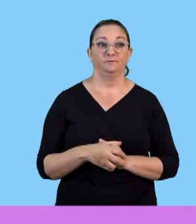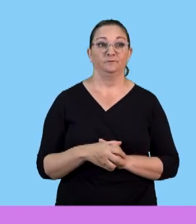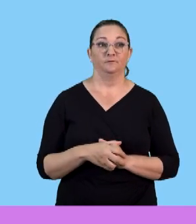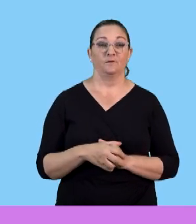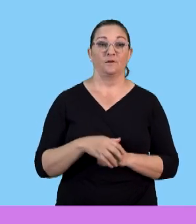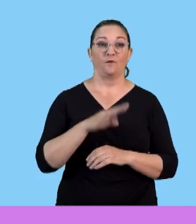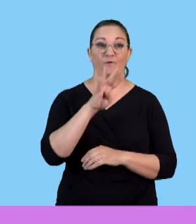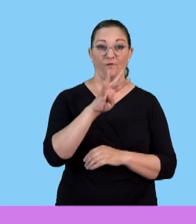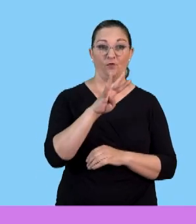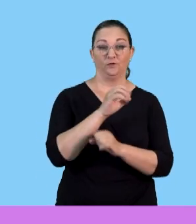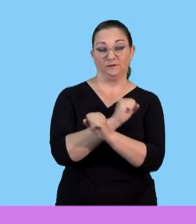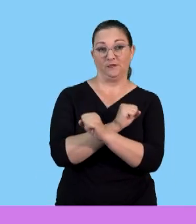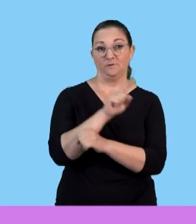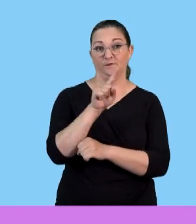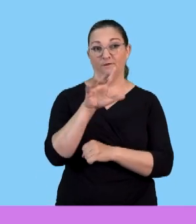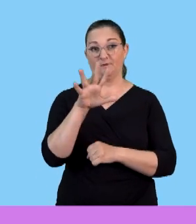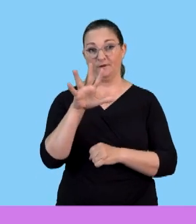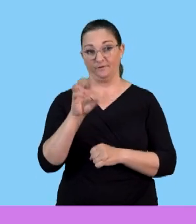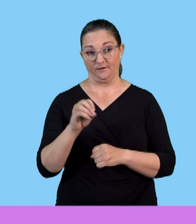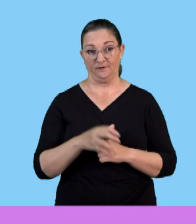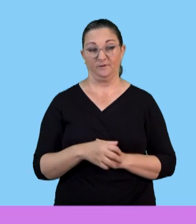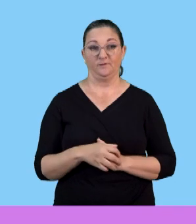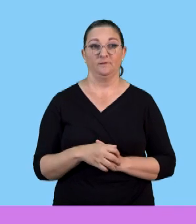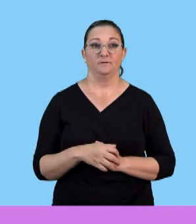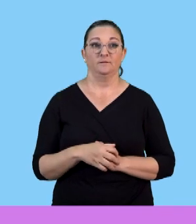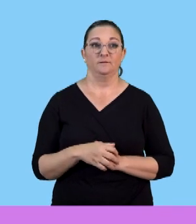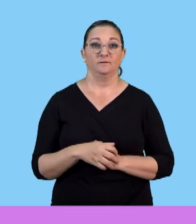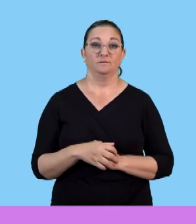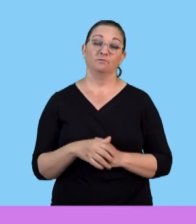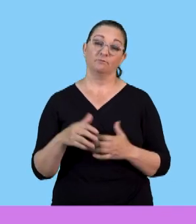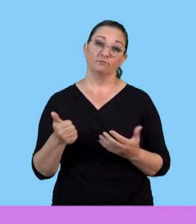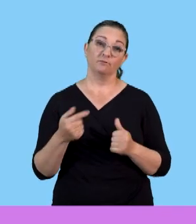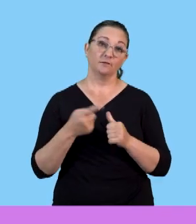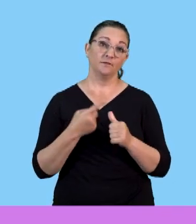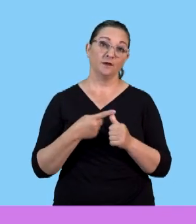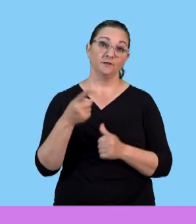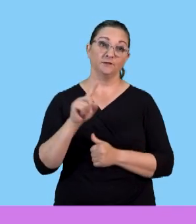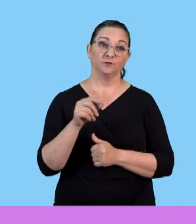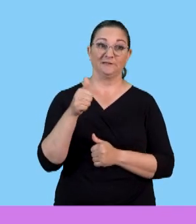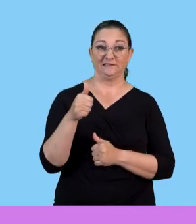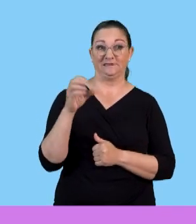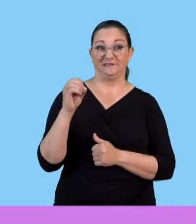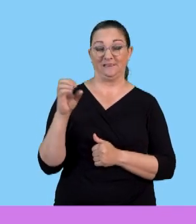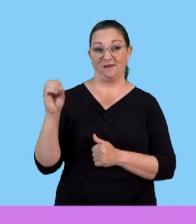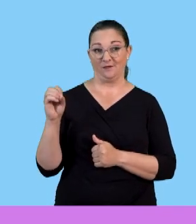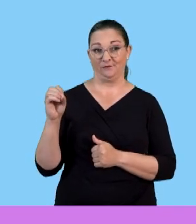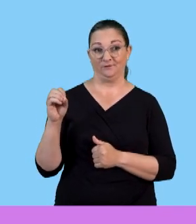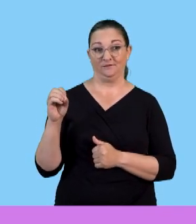4 times 150 meters, which is then